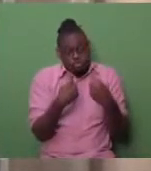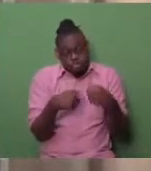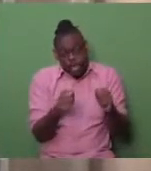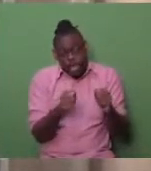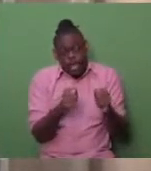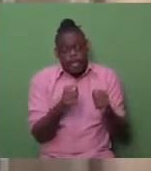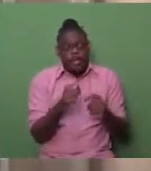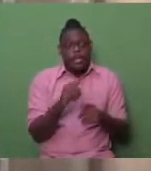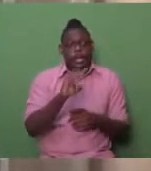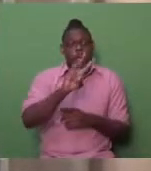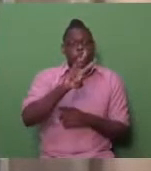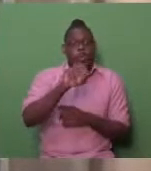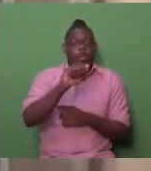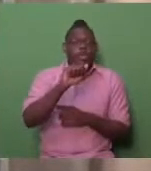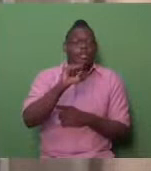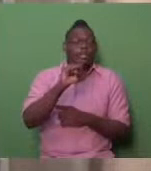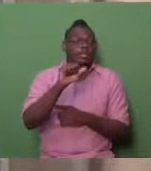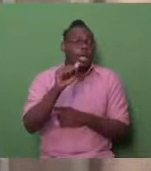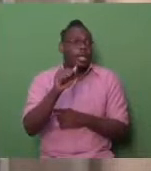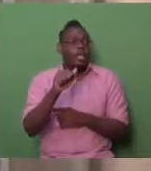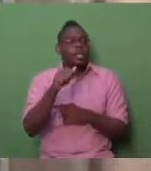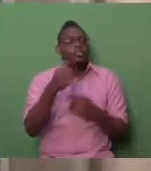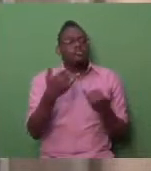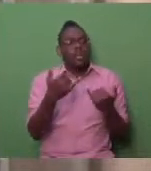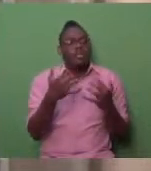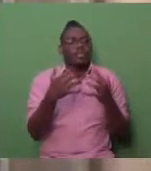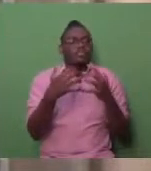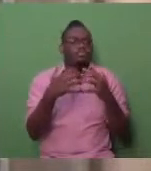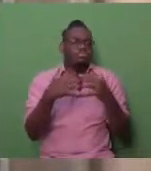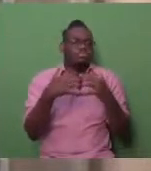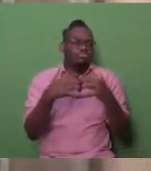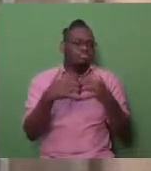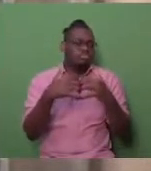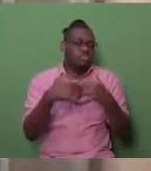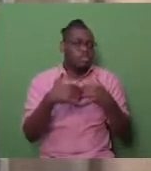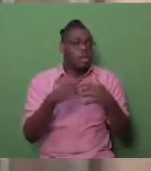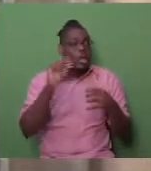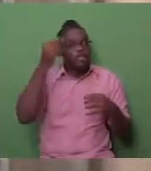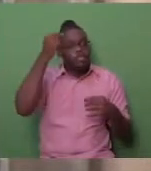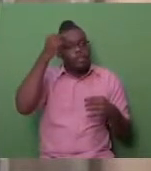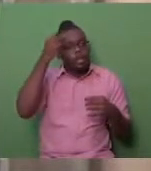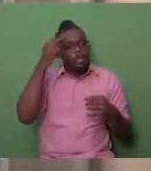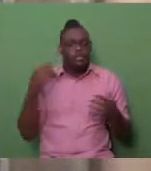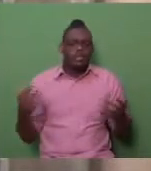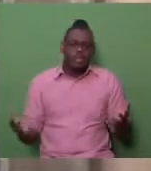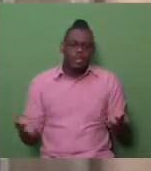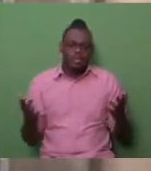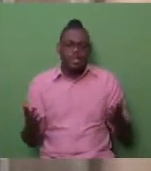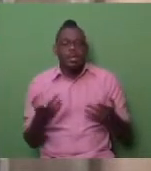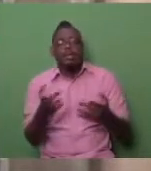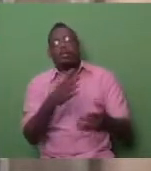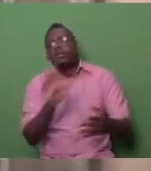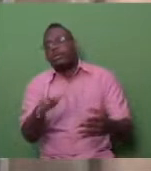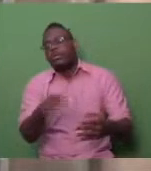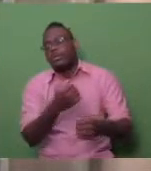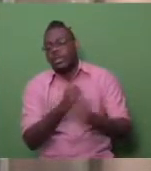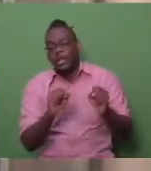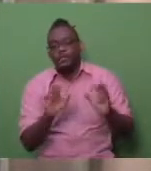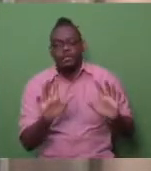to come in as a savior? We have seen this playbook at Petrotrin. While the Minister of Finance regaled us about